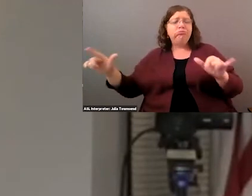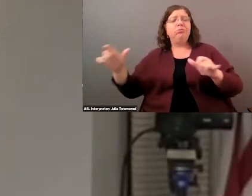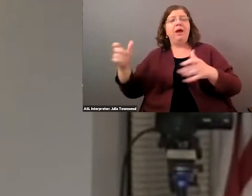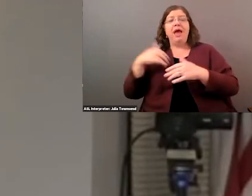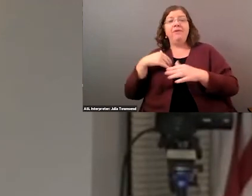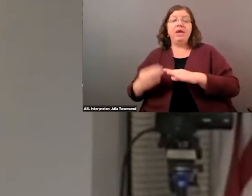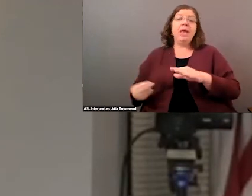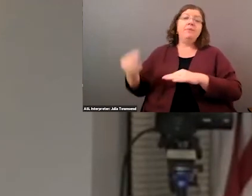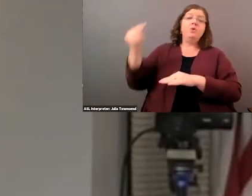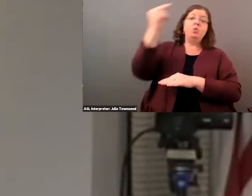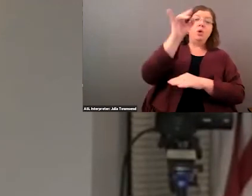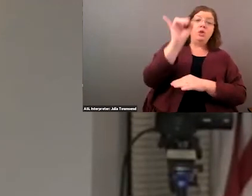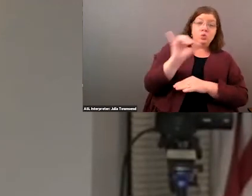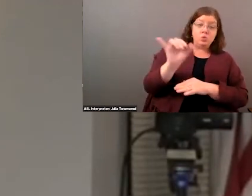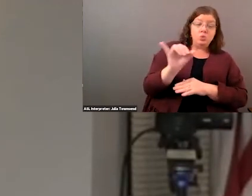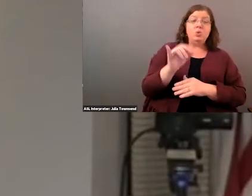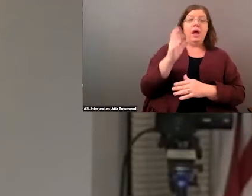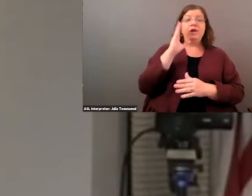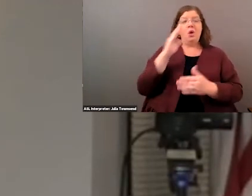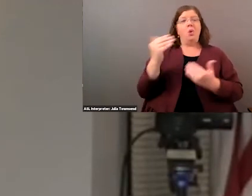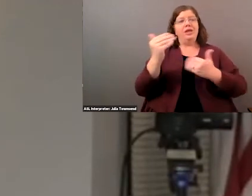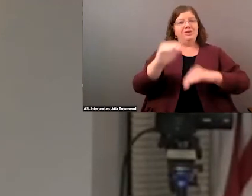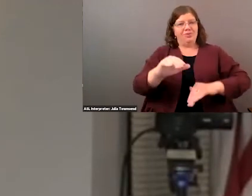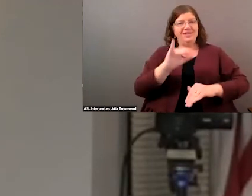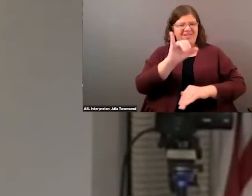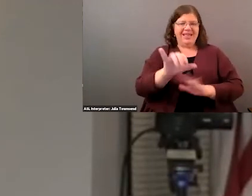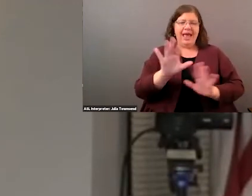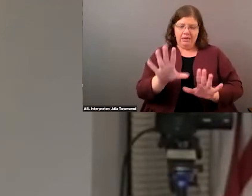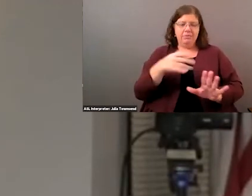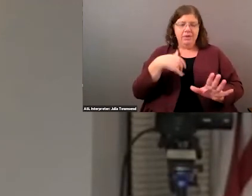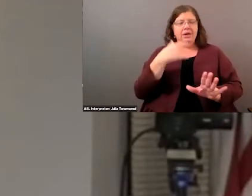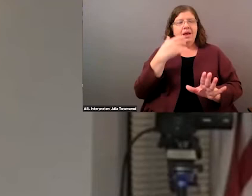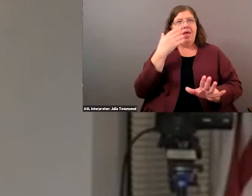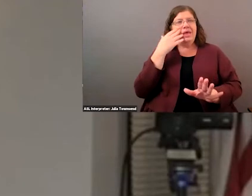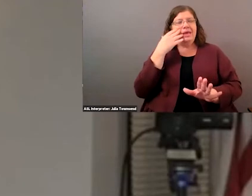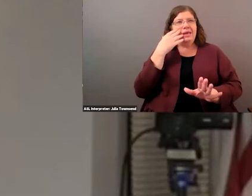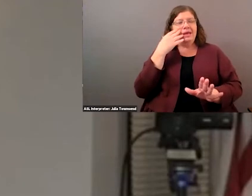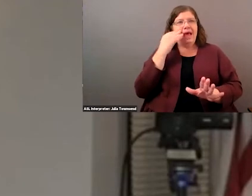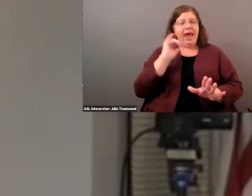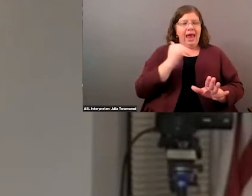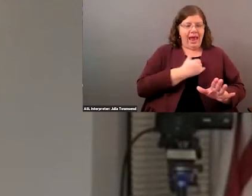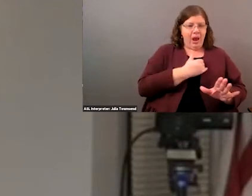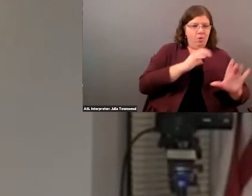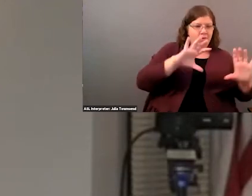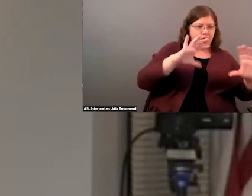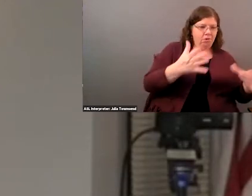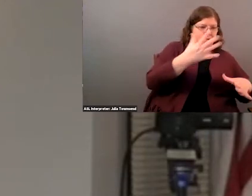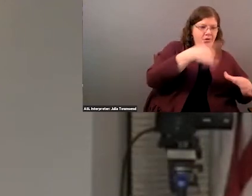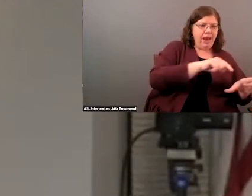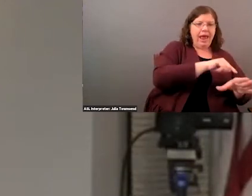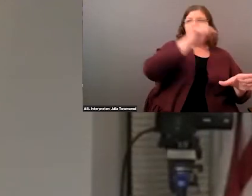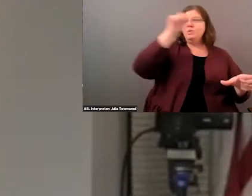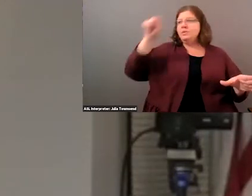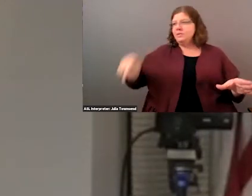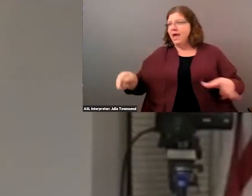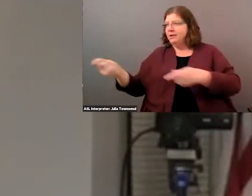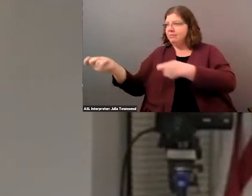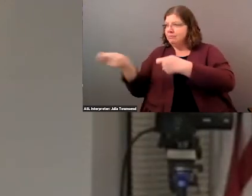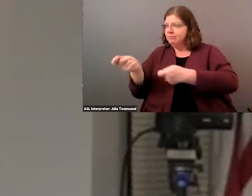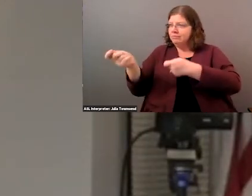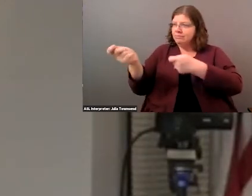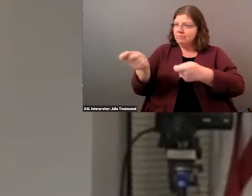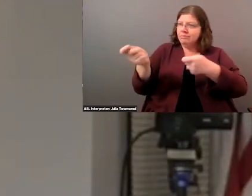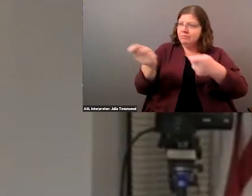step outside of that so that we see that effort being done to ensure that, again, even our recruitments reflect our